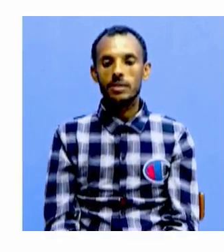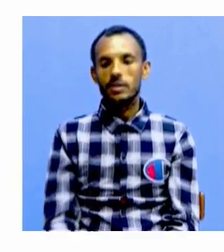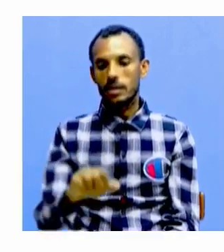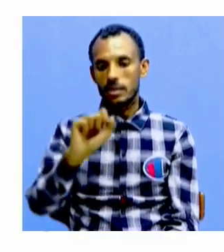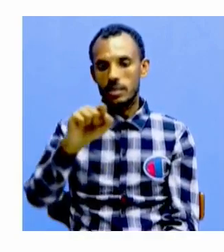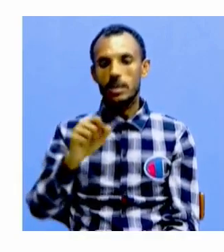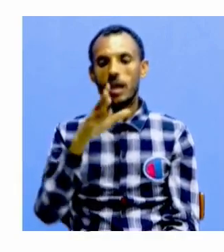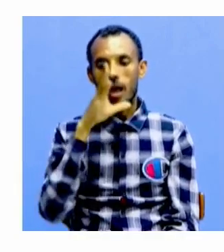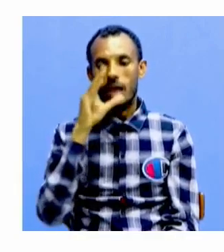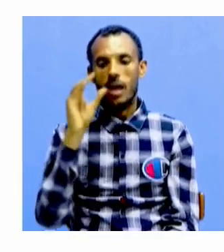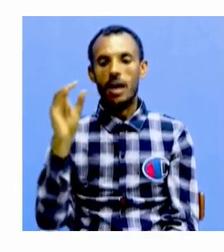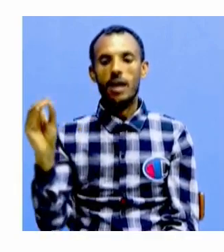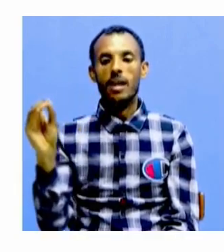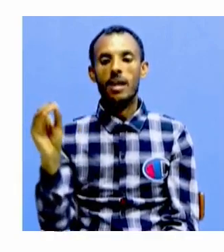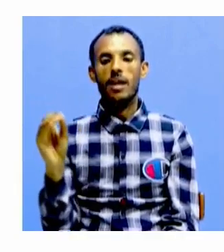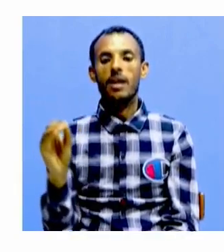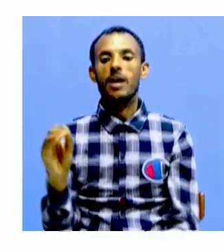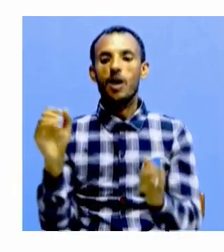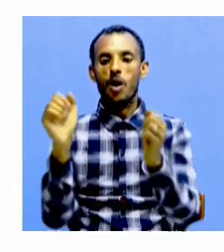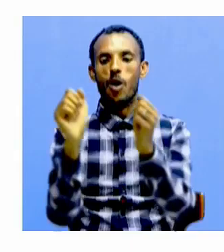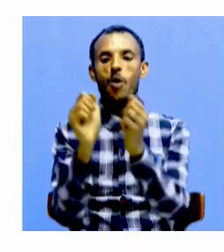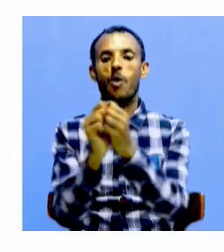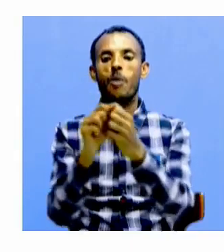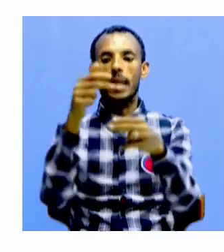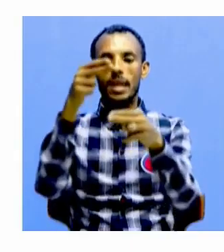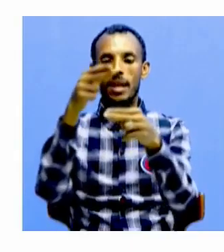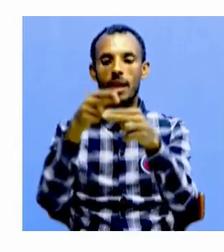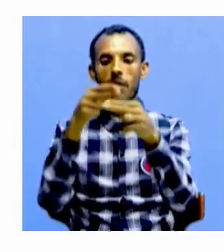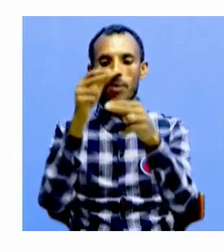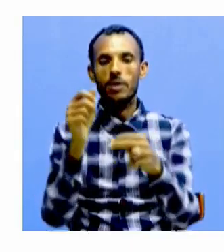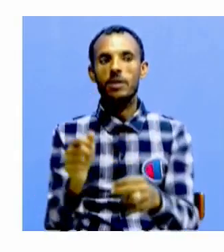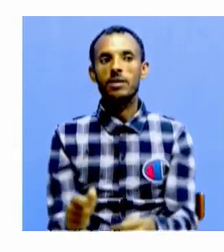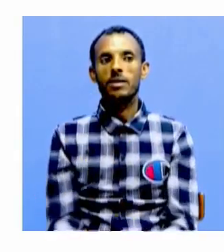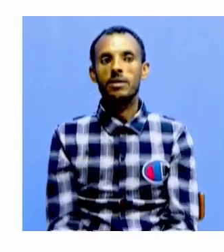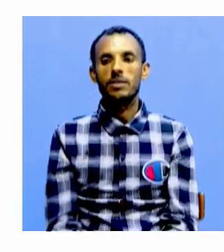Yes? And common noun,